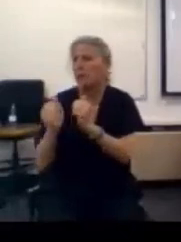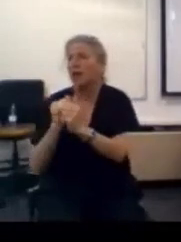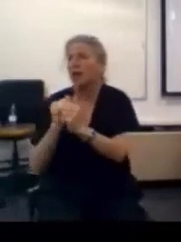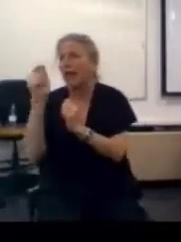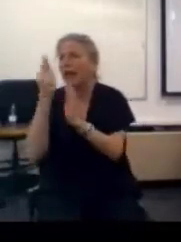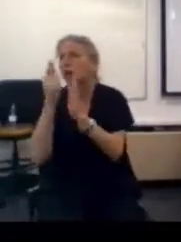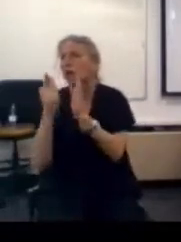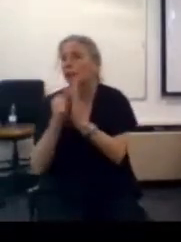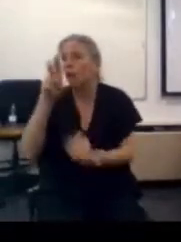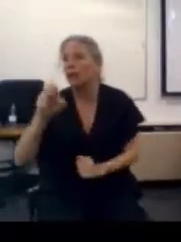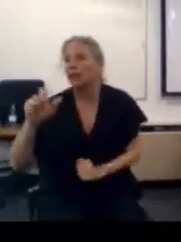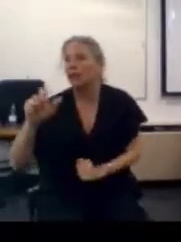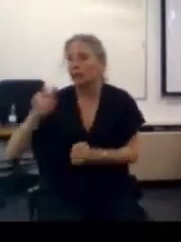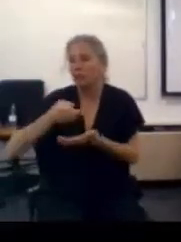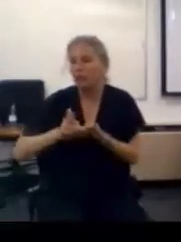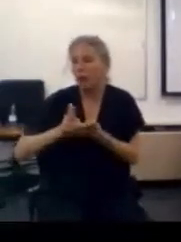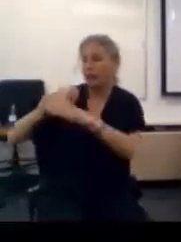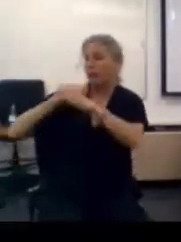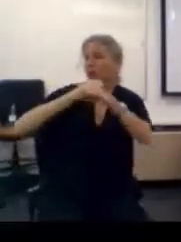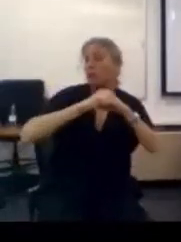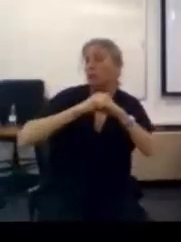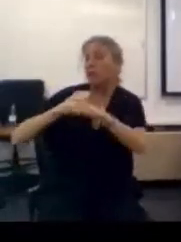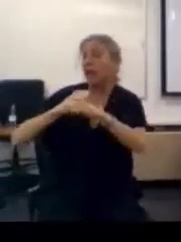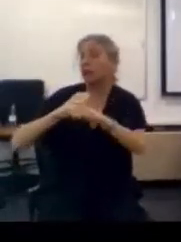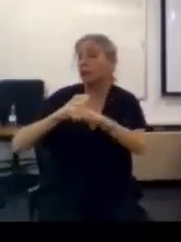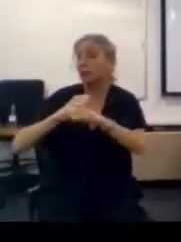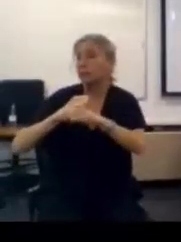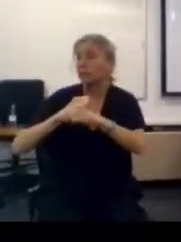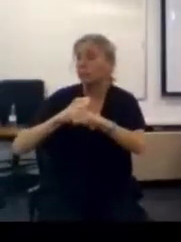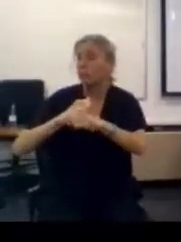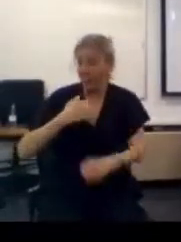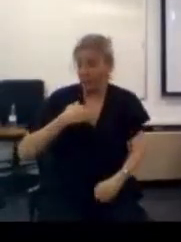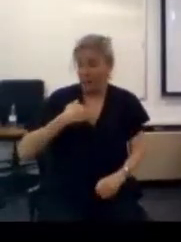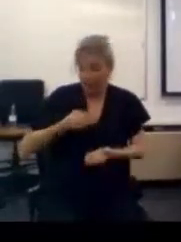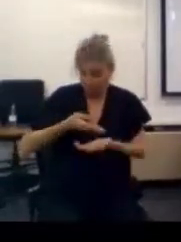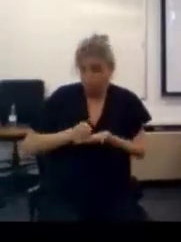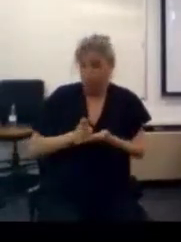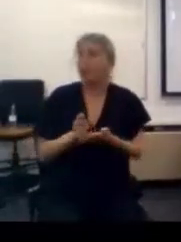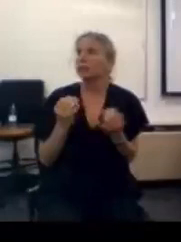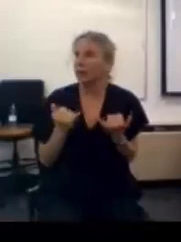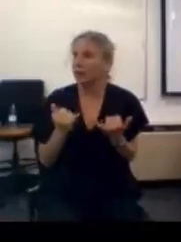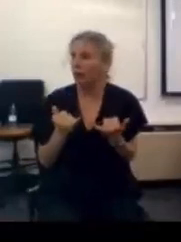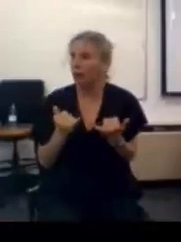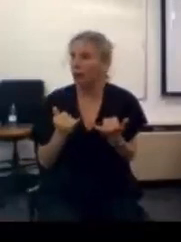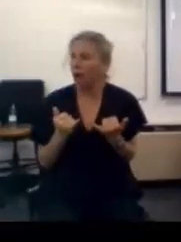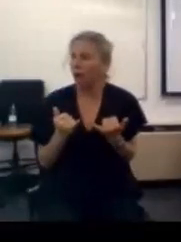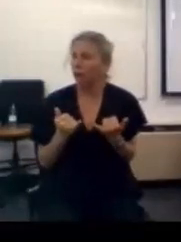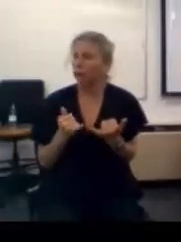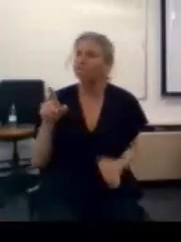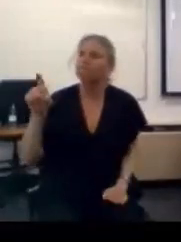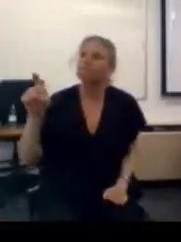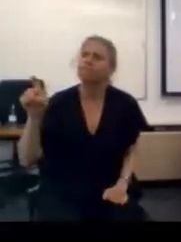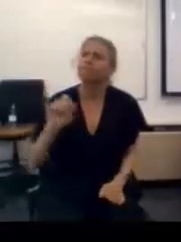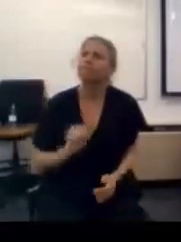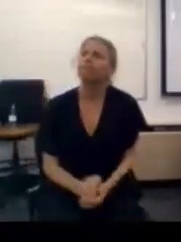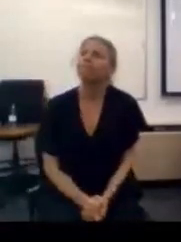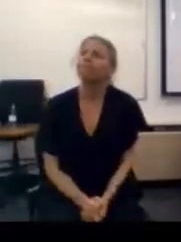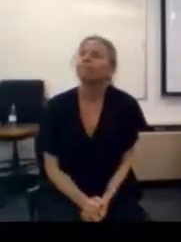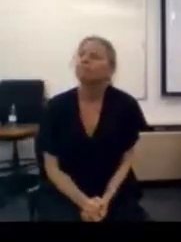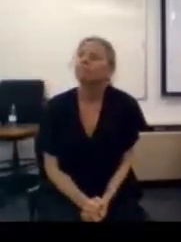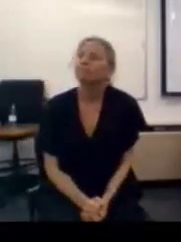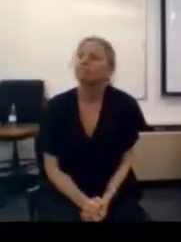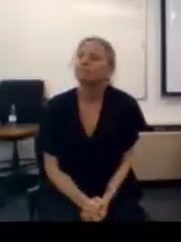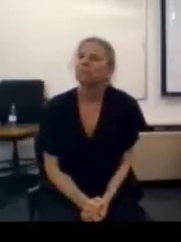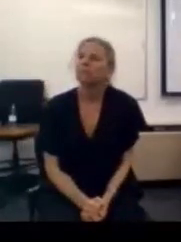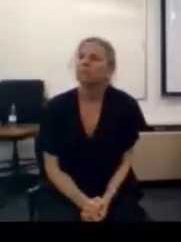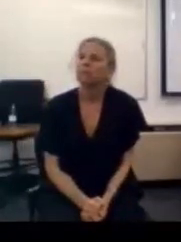hard to pass these civil rights laws that protect us, for us to enjoy these rights. But I want to